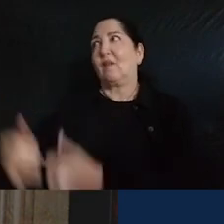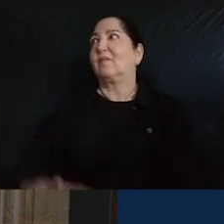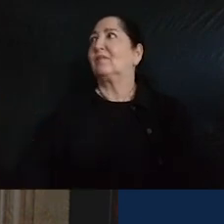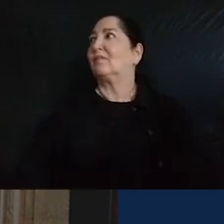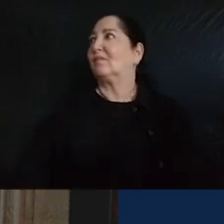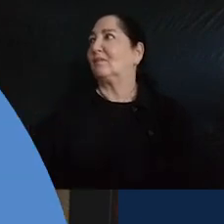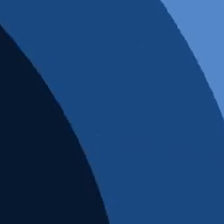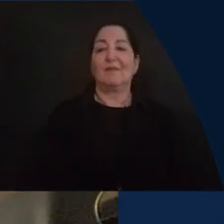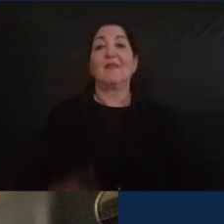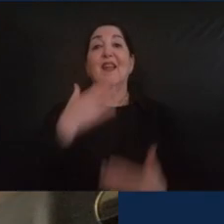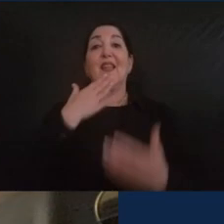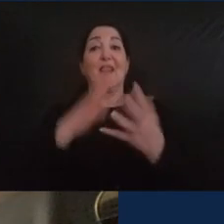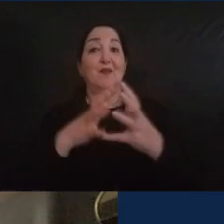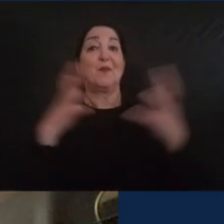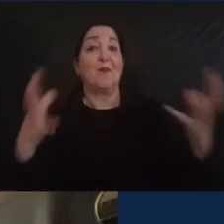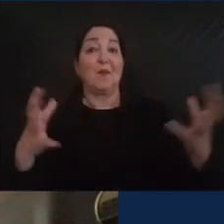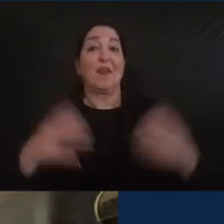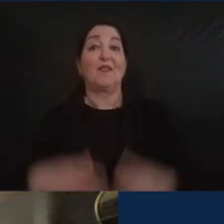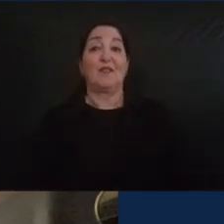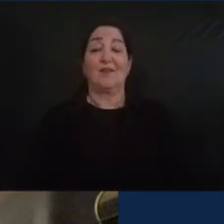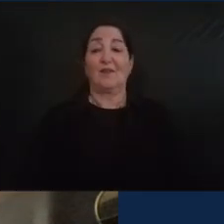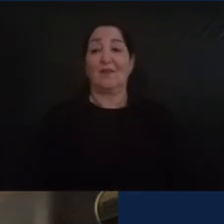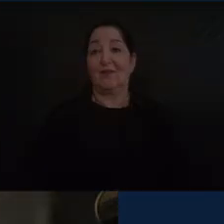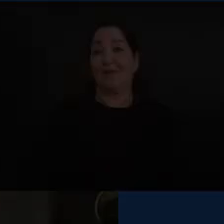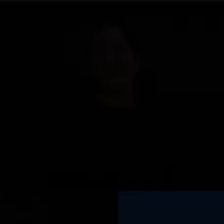Award. Thank you so much.